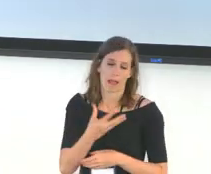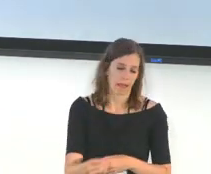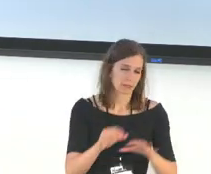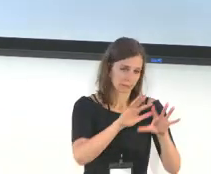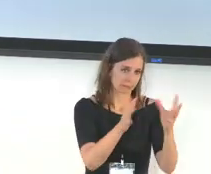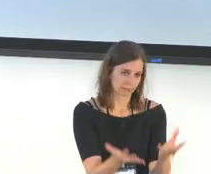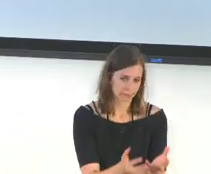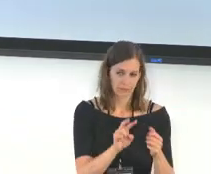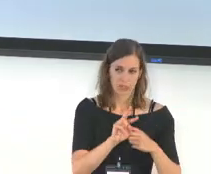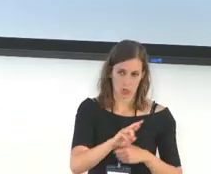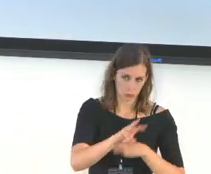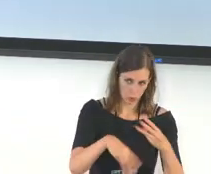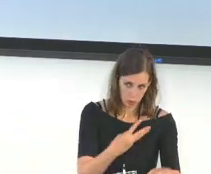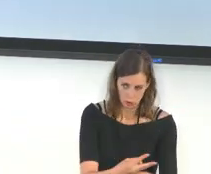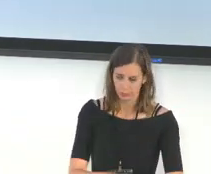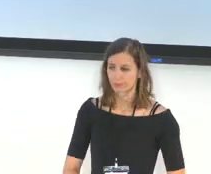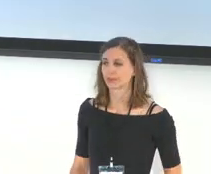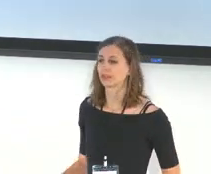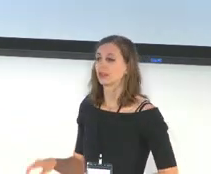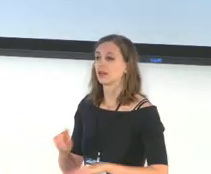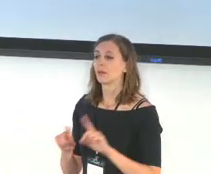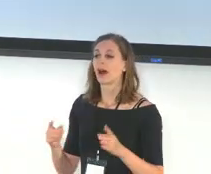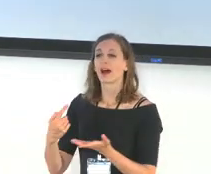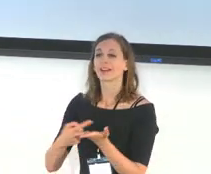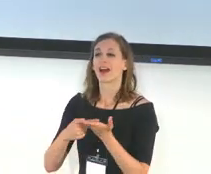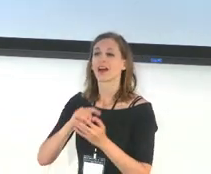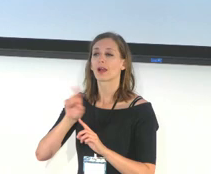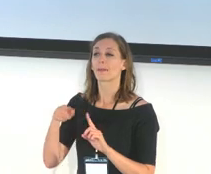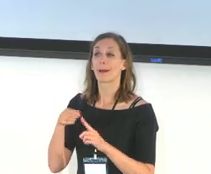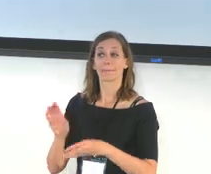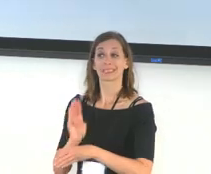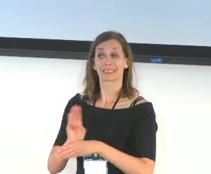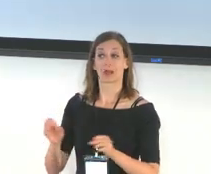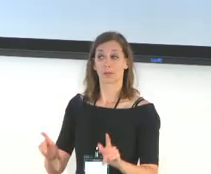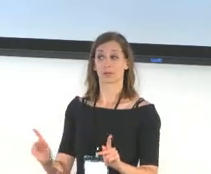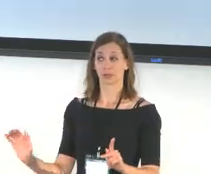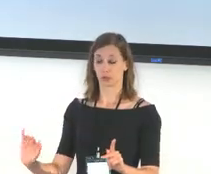However, I always talk to businesses about the opportunities that come with this as well.